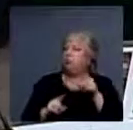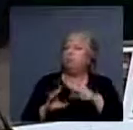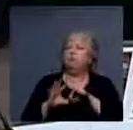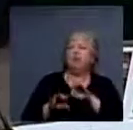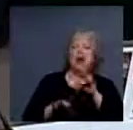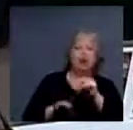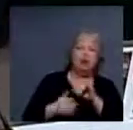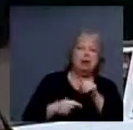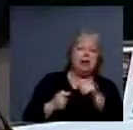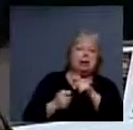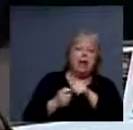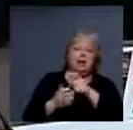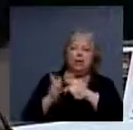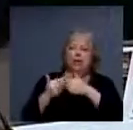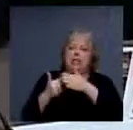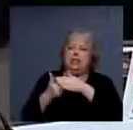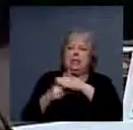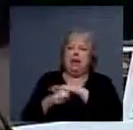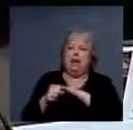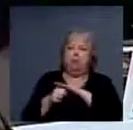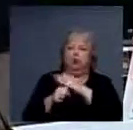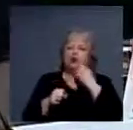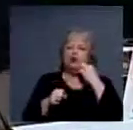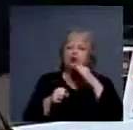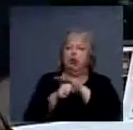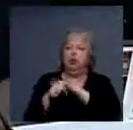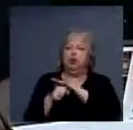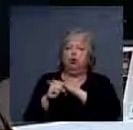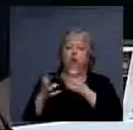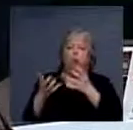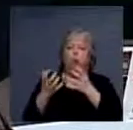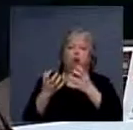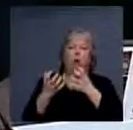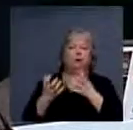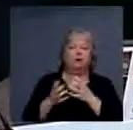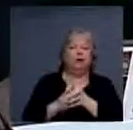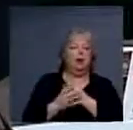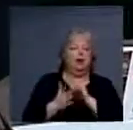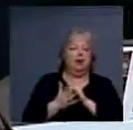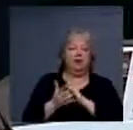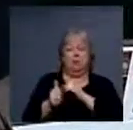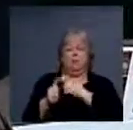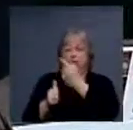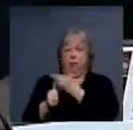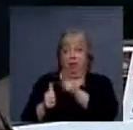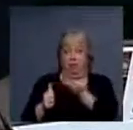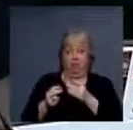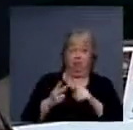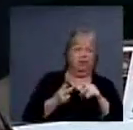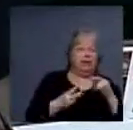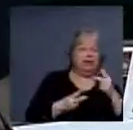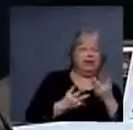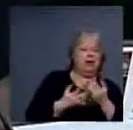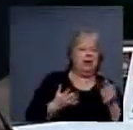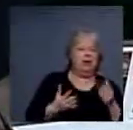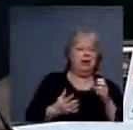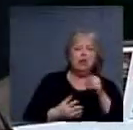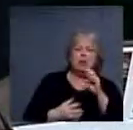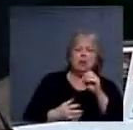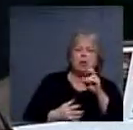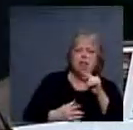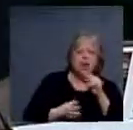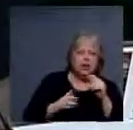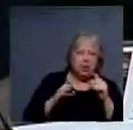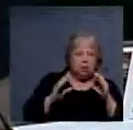the neighborhoods want in having chickens in their neighborhoods. That's my first thing. The second thing, Scott, can you get a